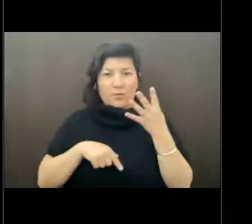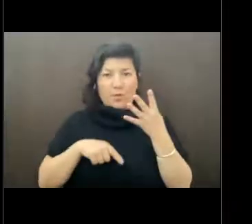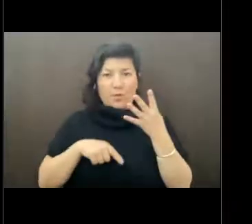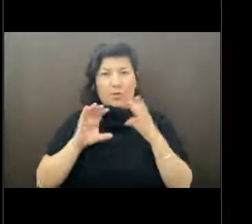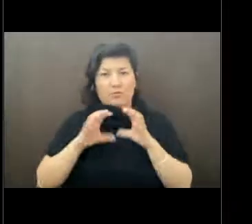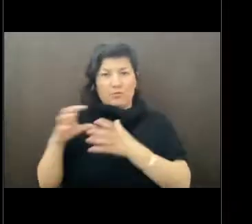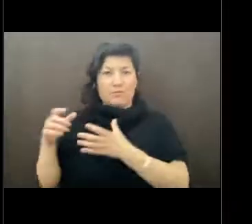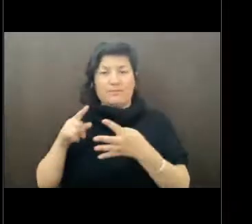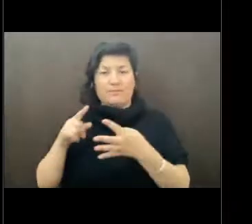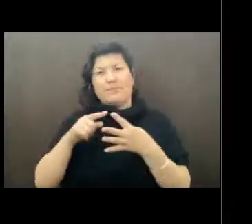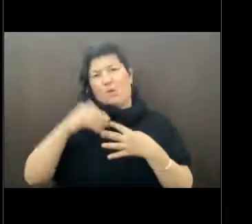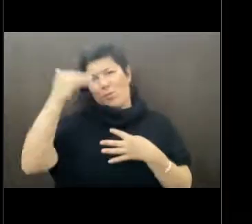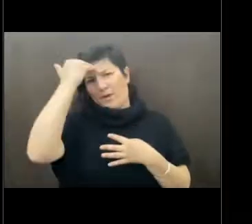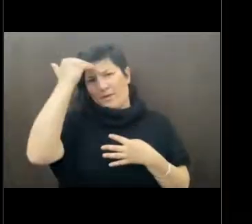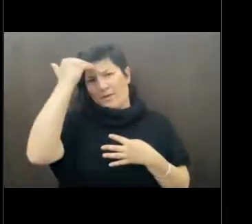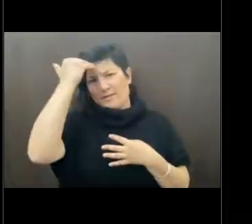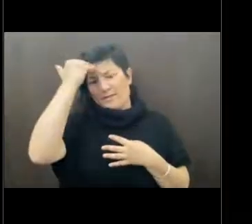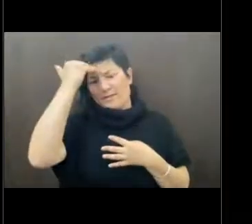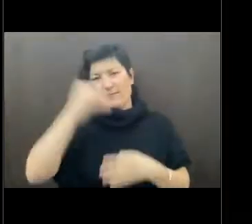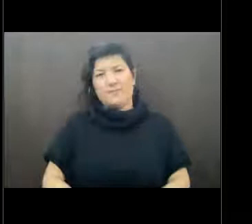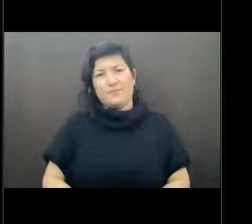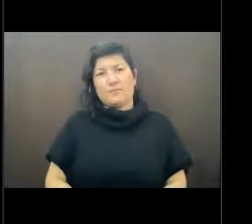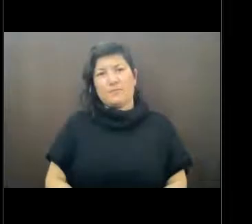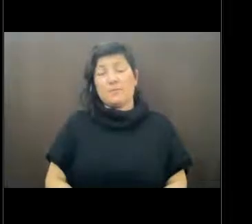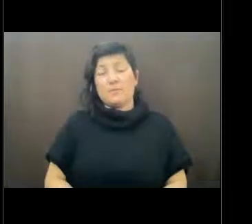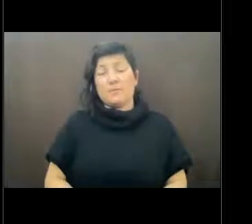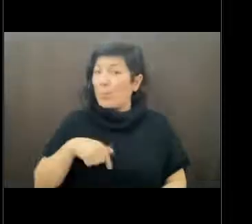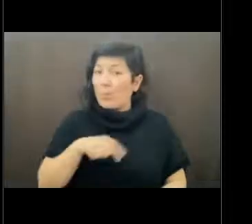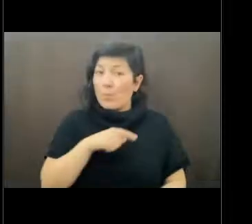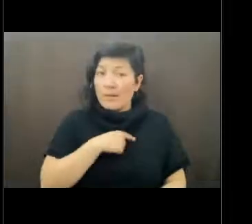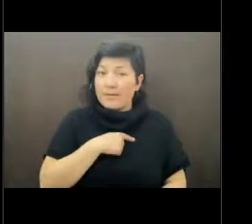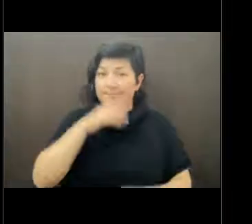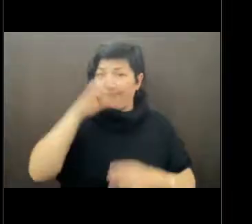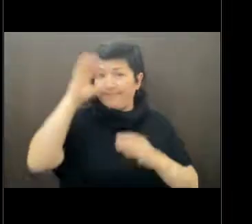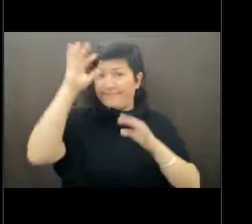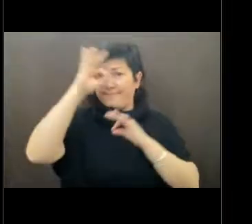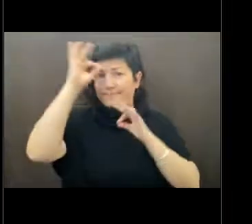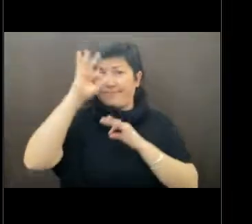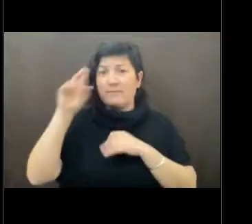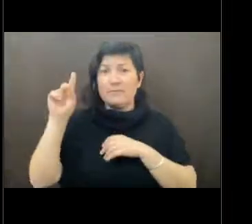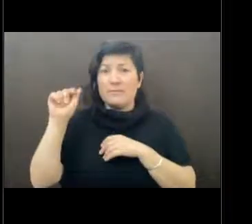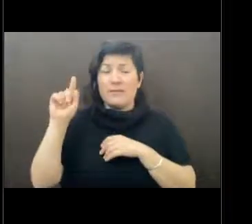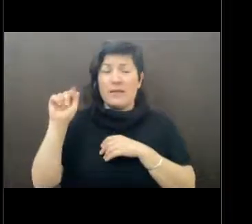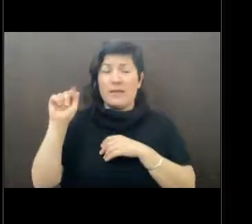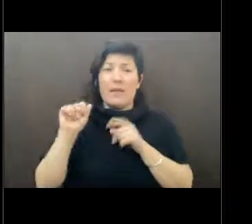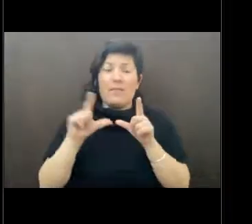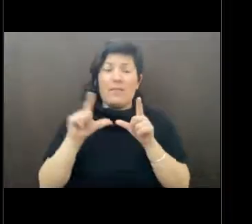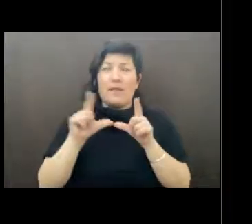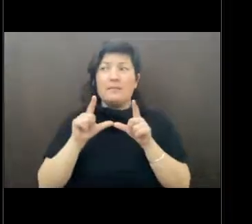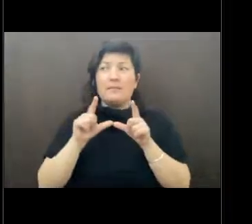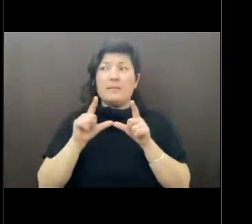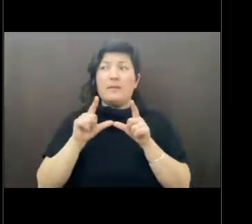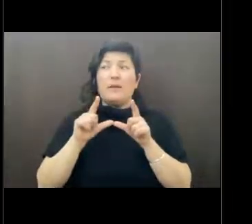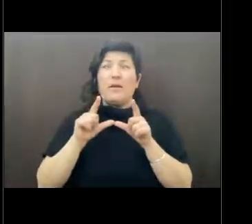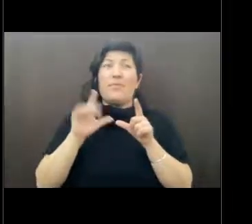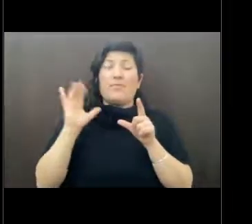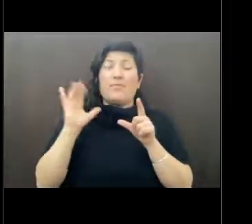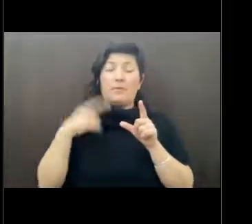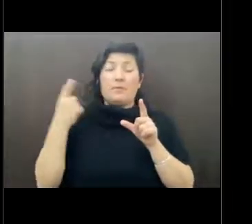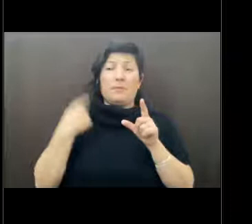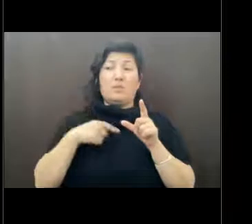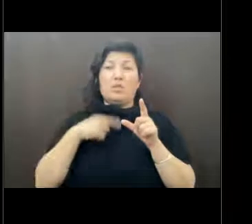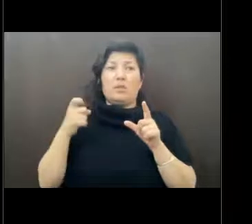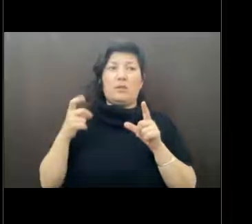one is awareness. We were not aware that data licensing was even something we should be considering.